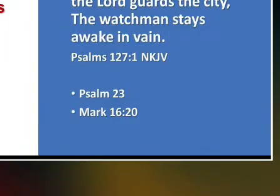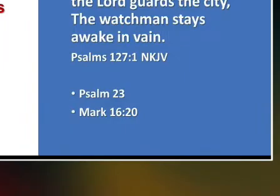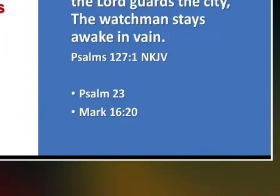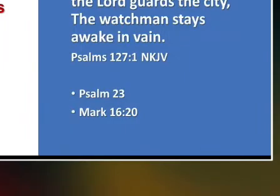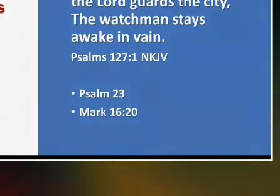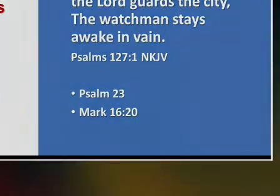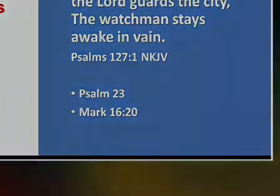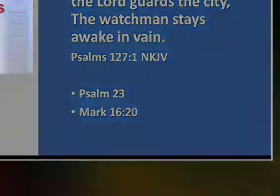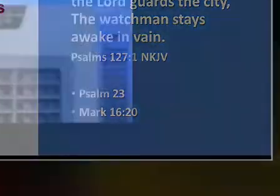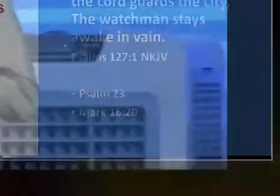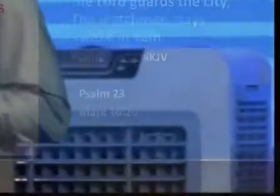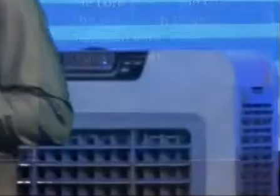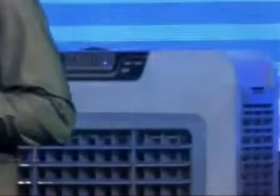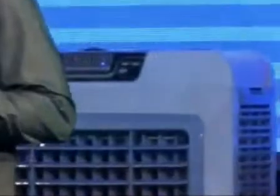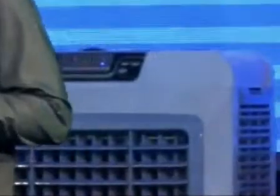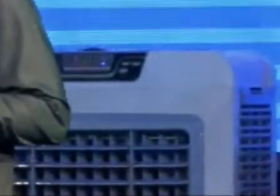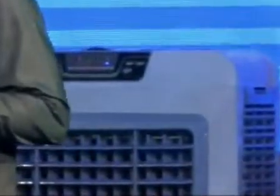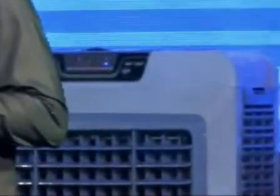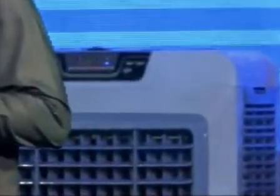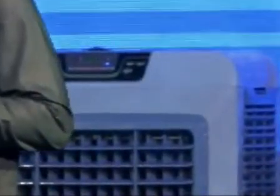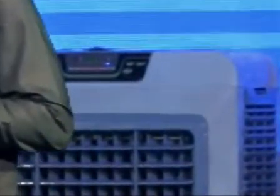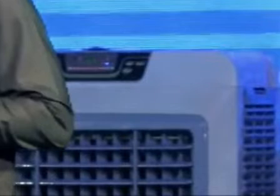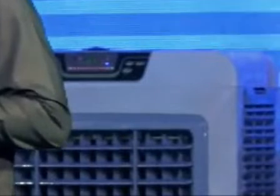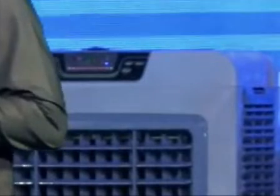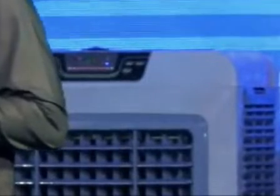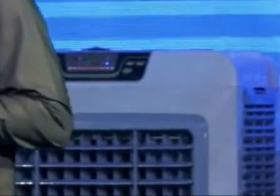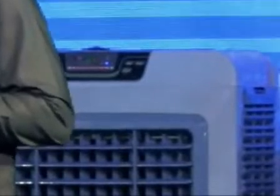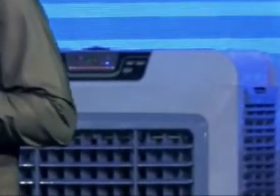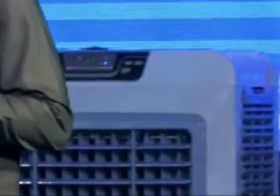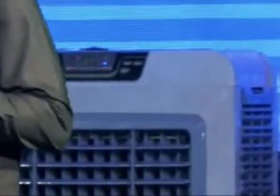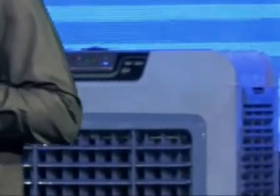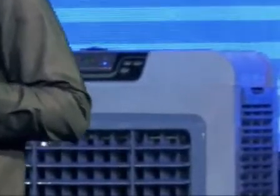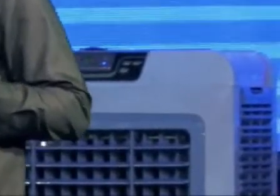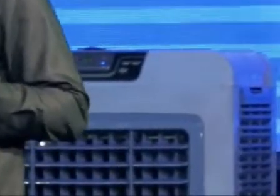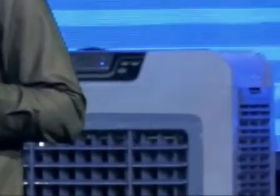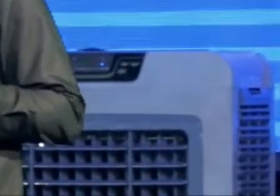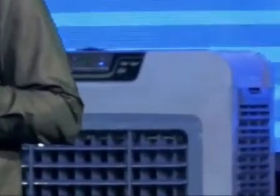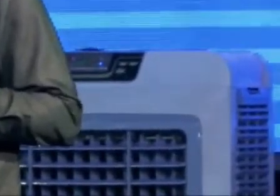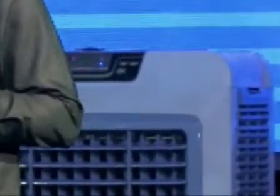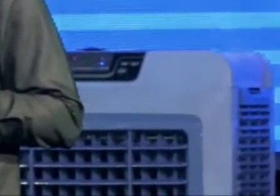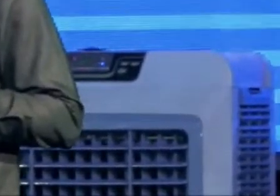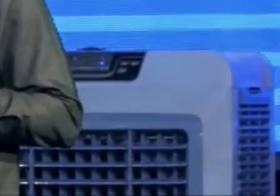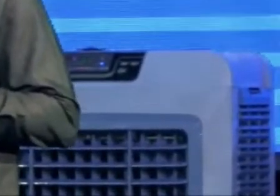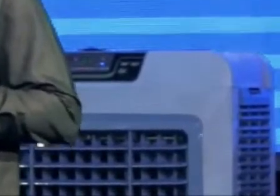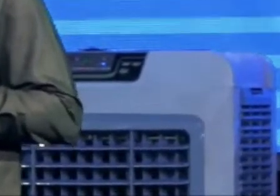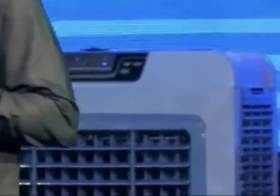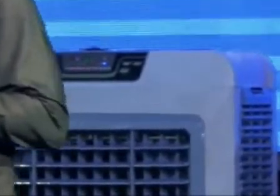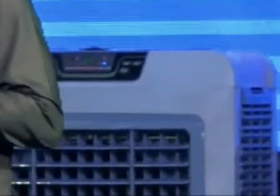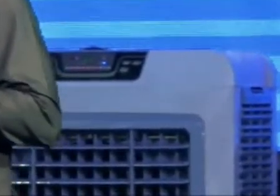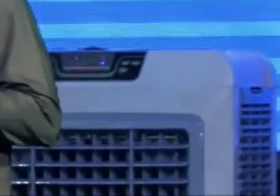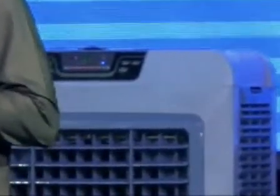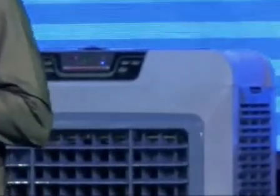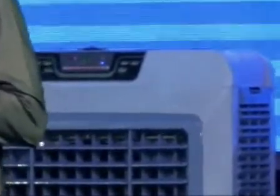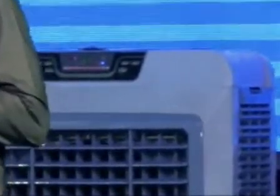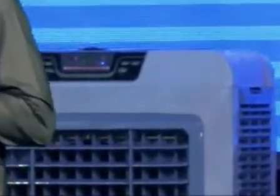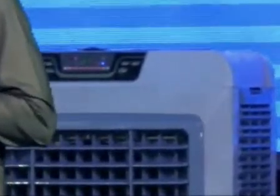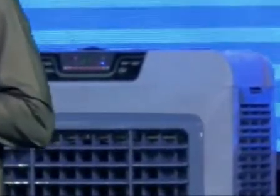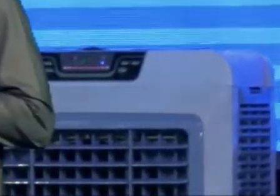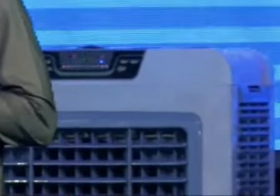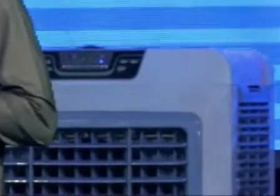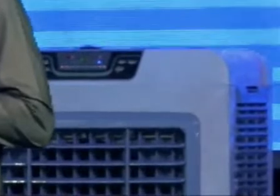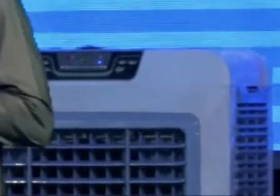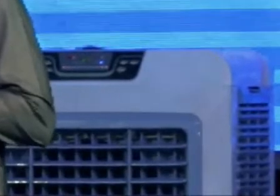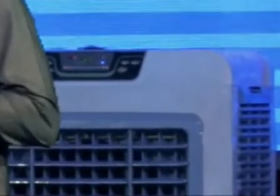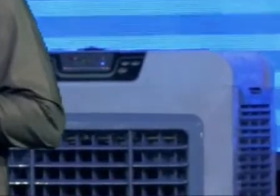are not getting because they are praying their way into success. They are praying their way to get things. The things that God expects them to be